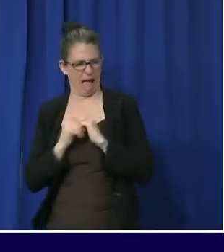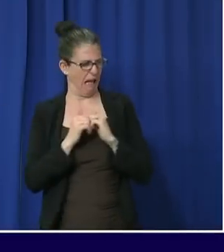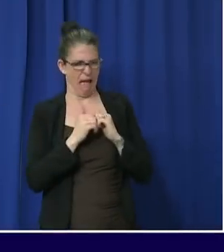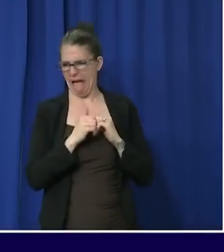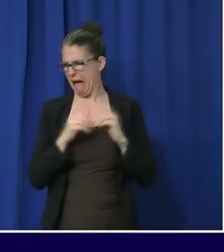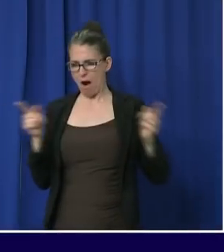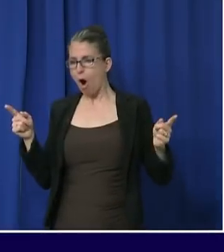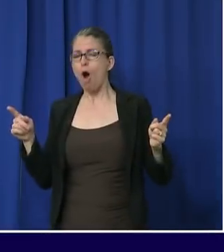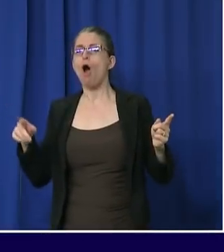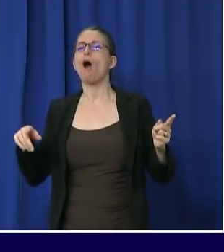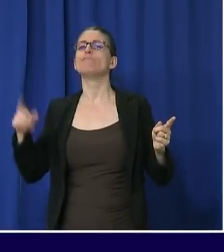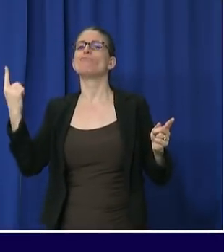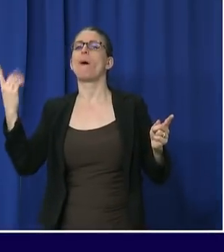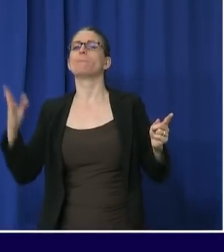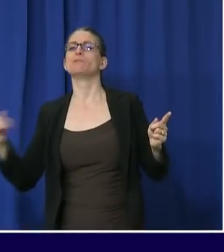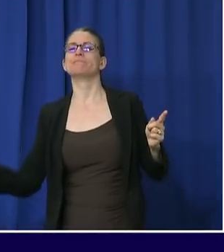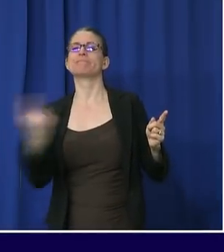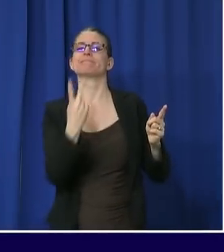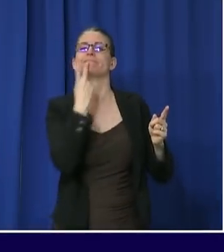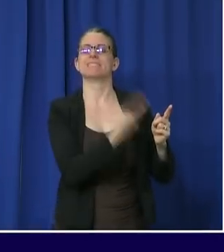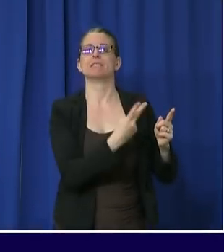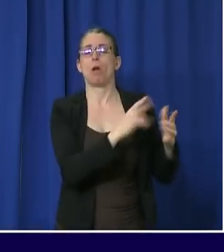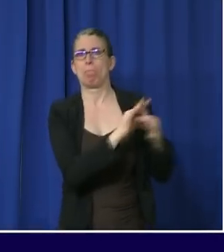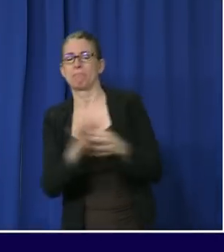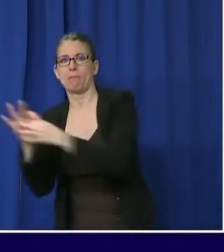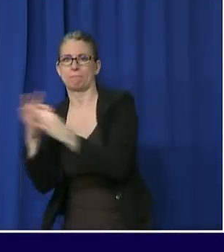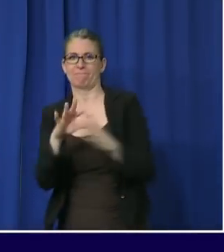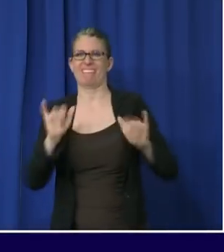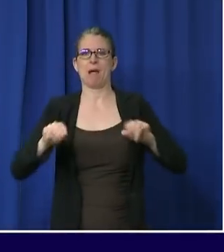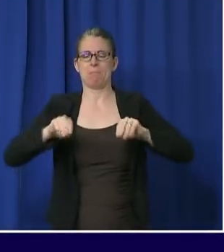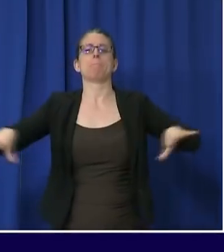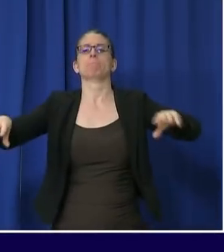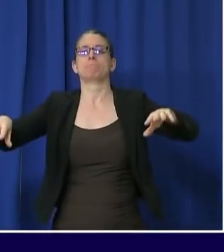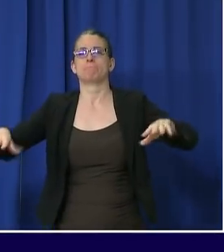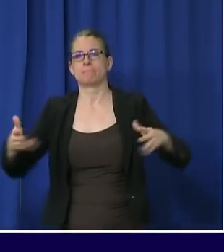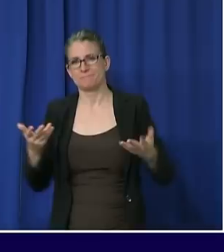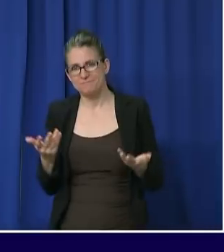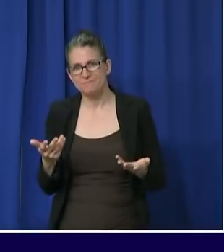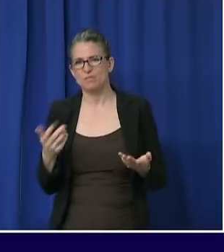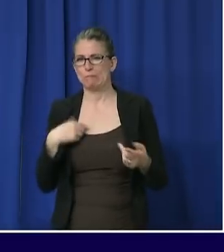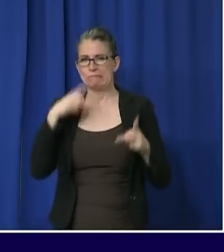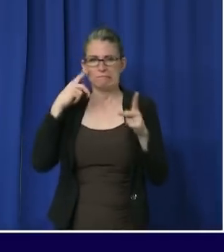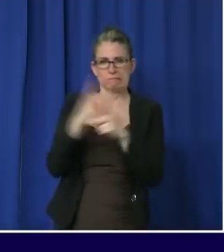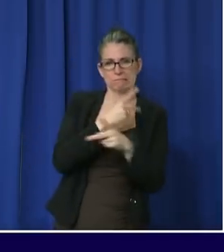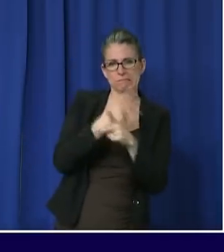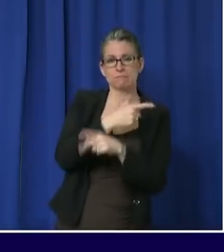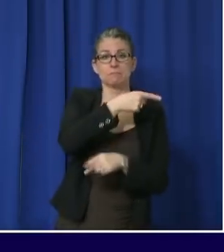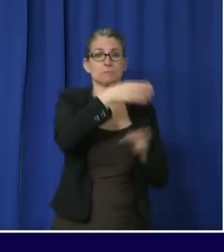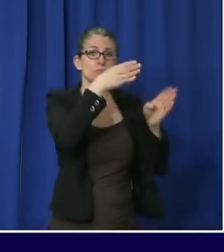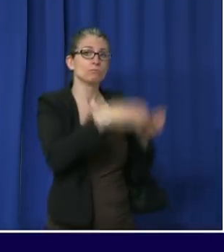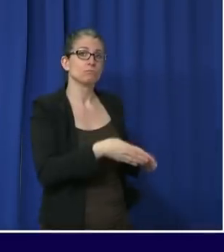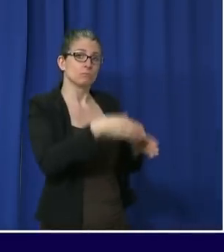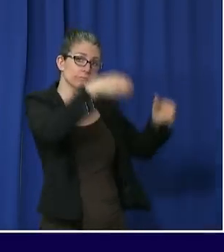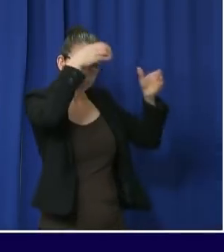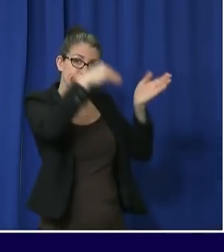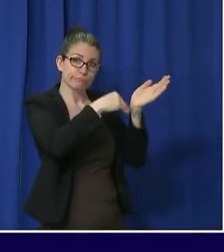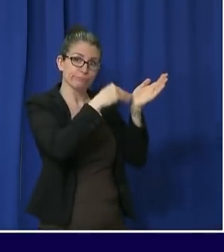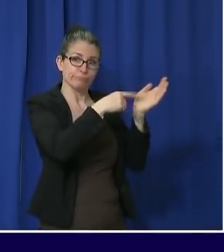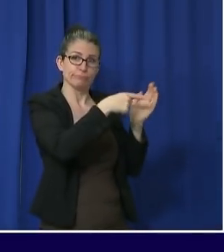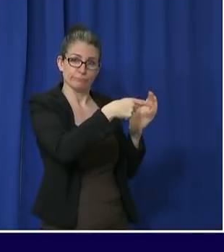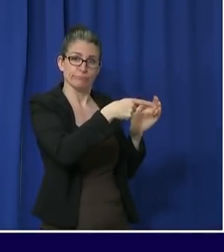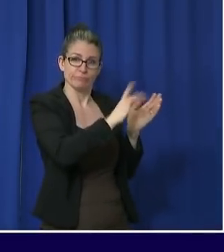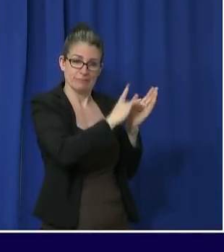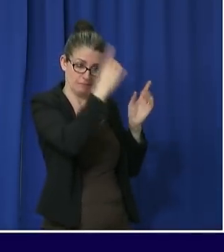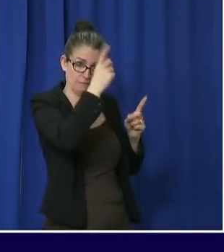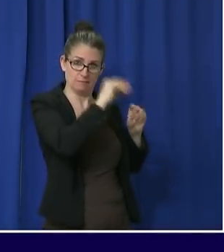right now at each and every one of these facilities to try to get a better sense of what the epidemiological links are